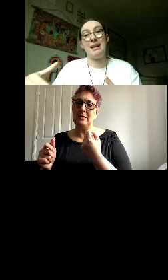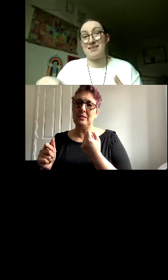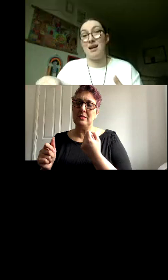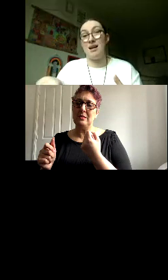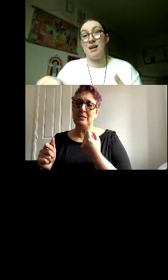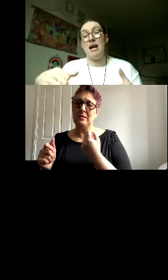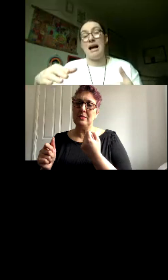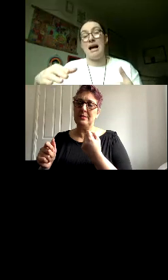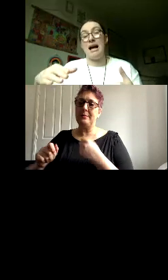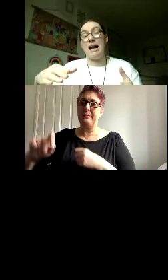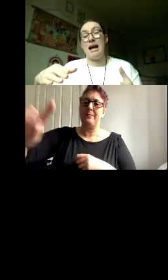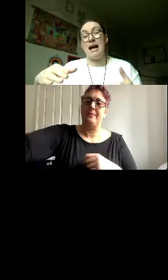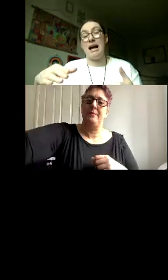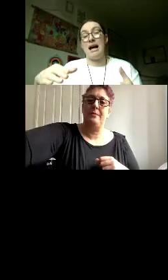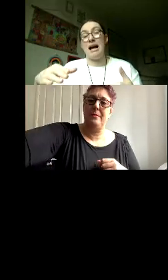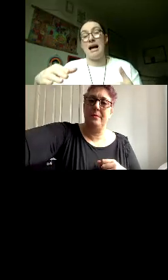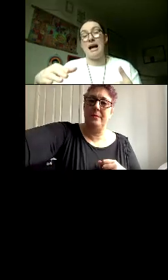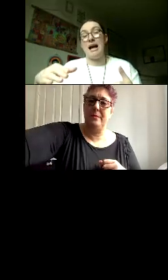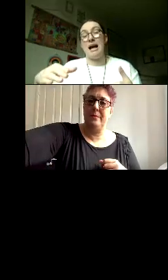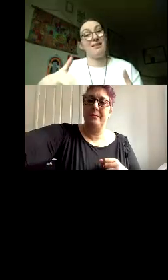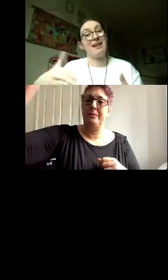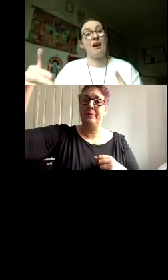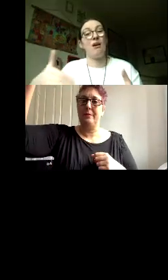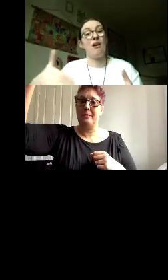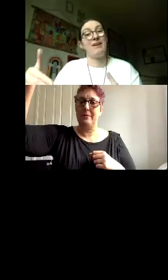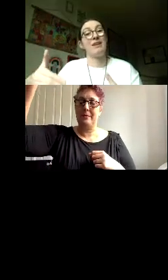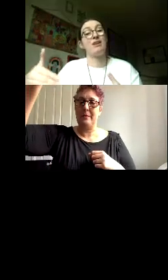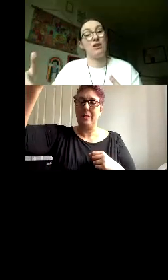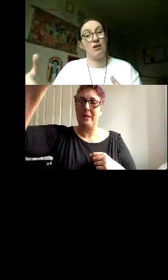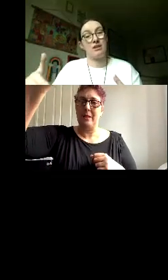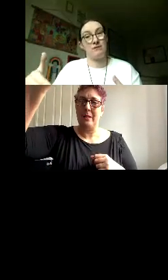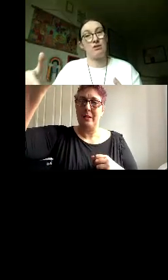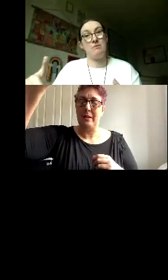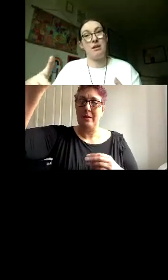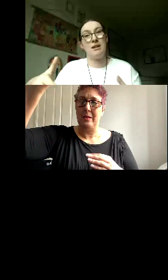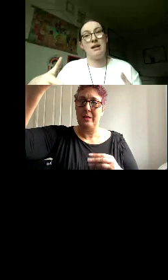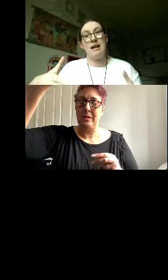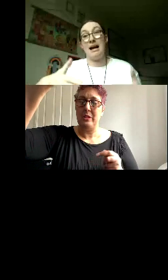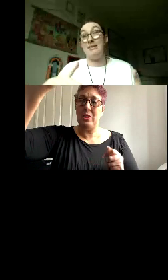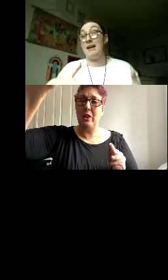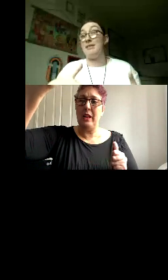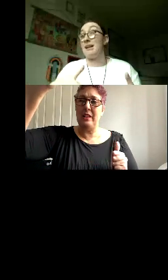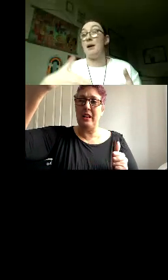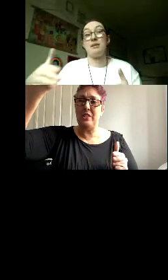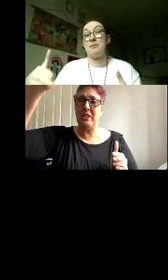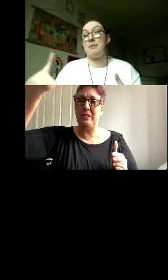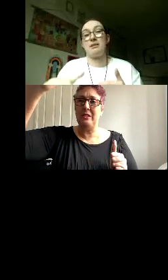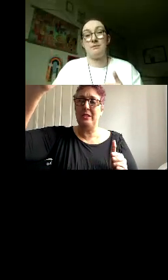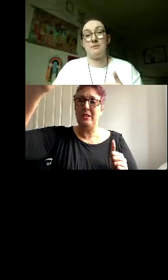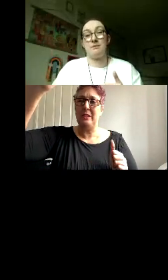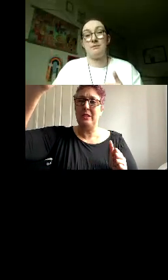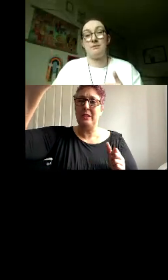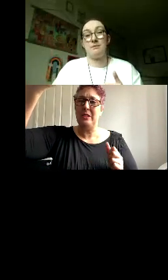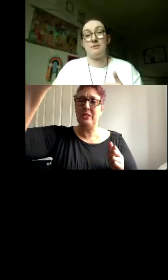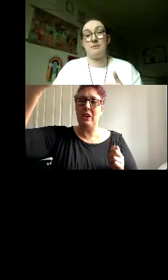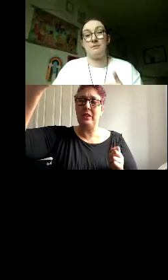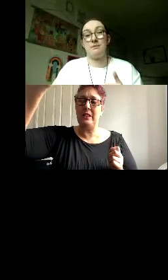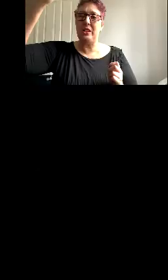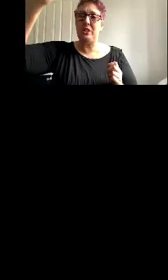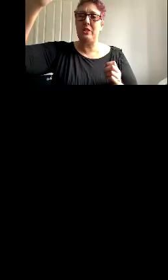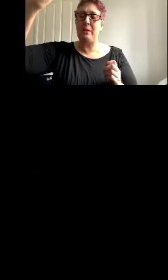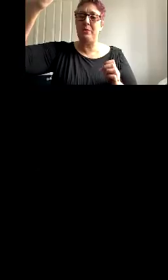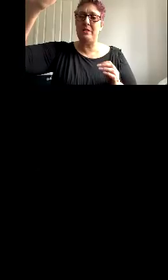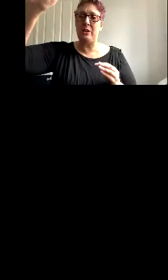cancer, and often they present so late that they can't have any curative treatment. And Sorry, Natasha.